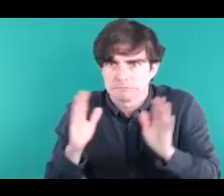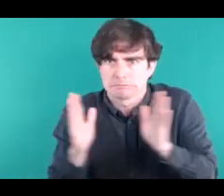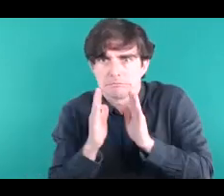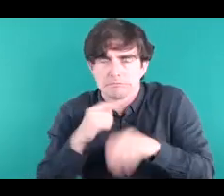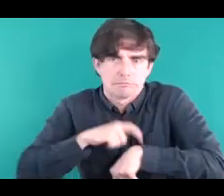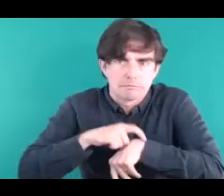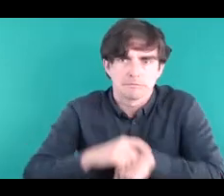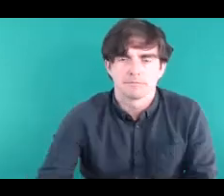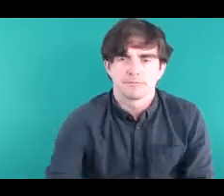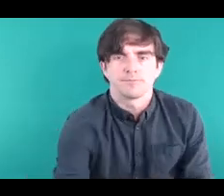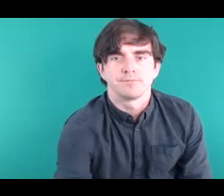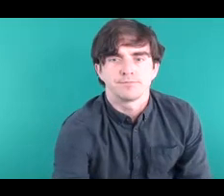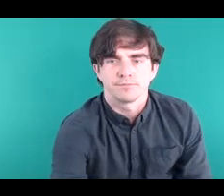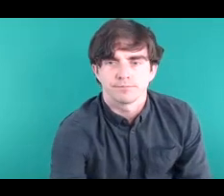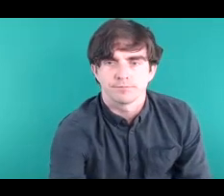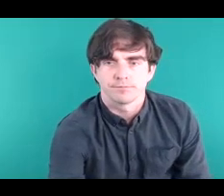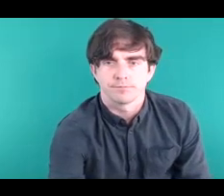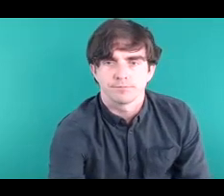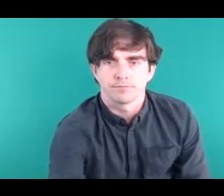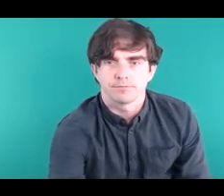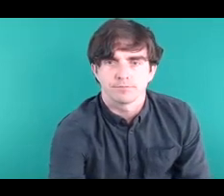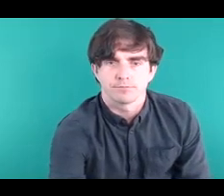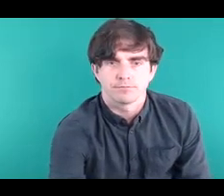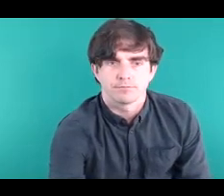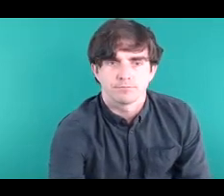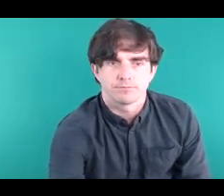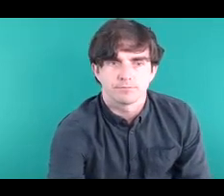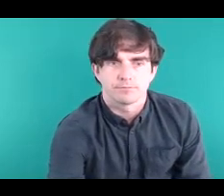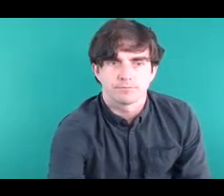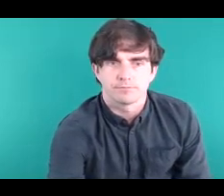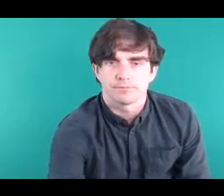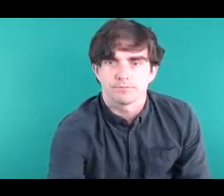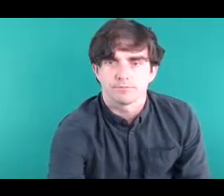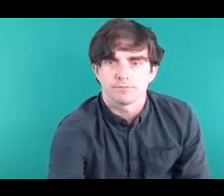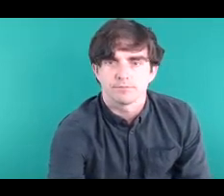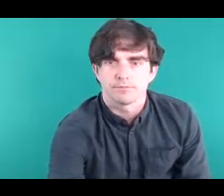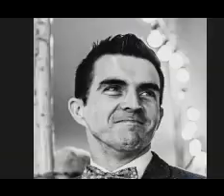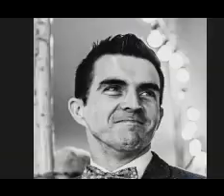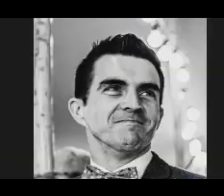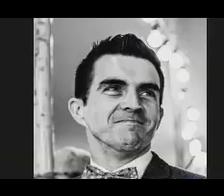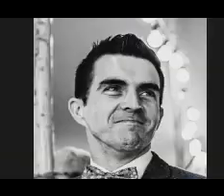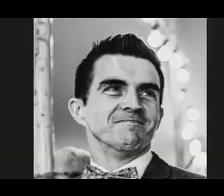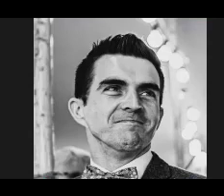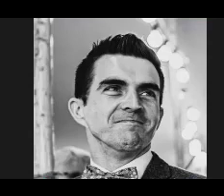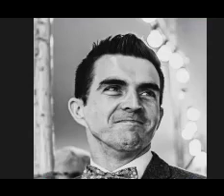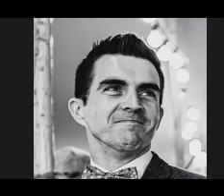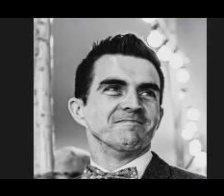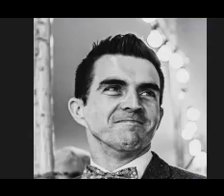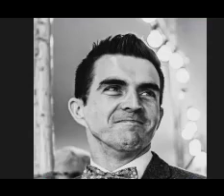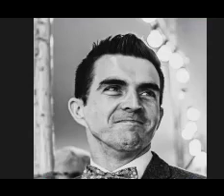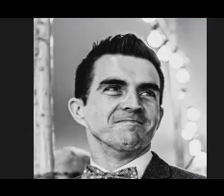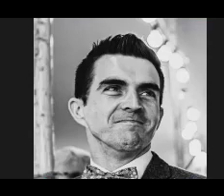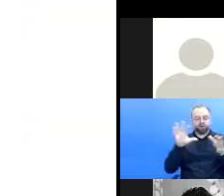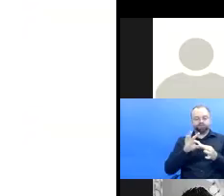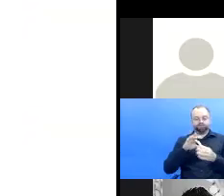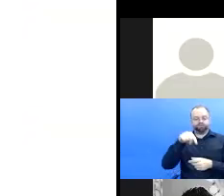group, GLAD, is to say that space can use their influence and reach. Now is the time. And really as a